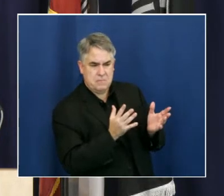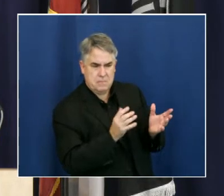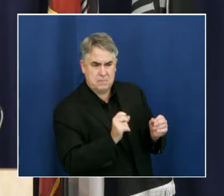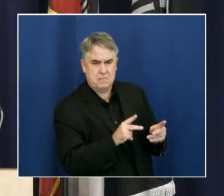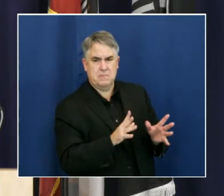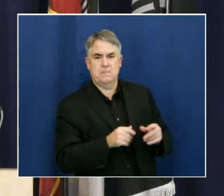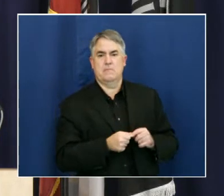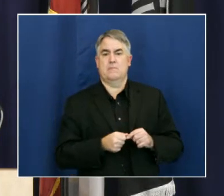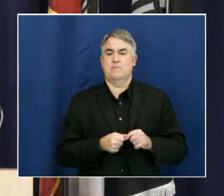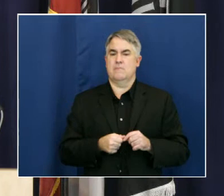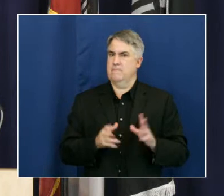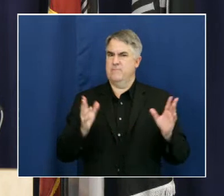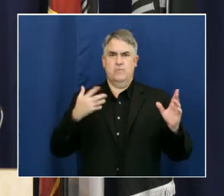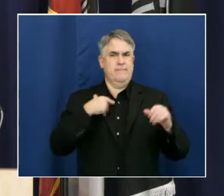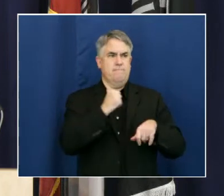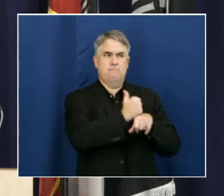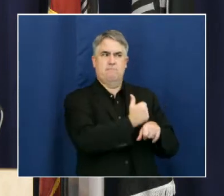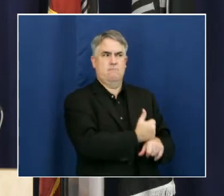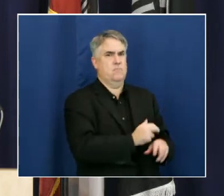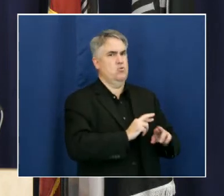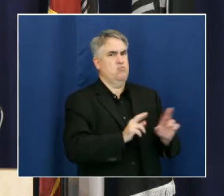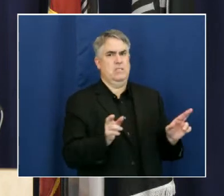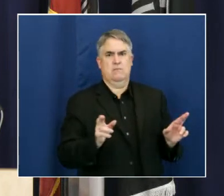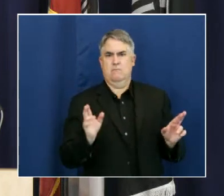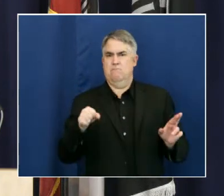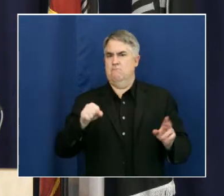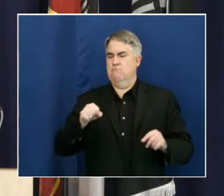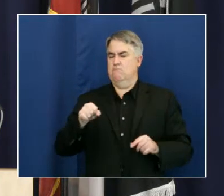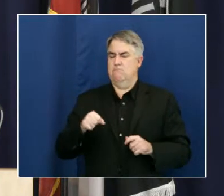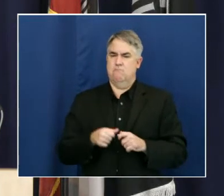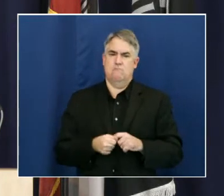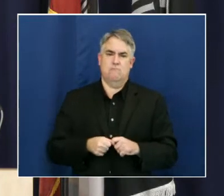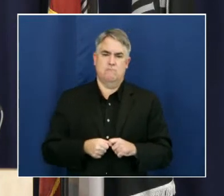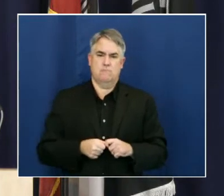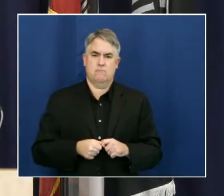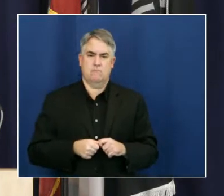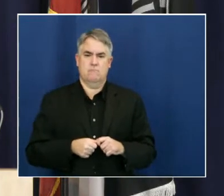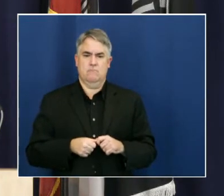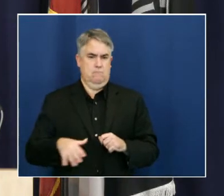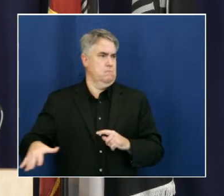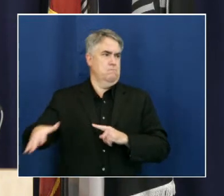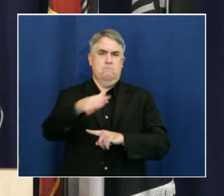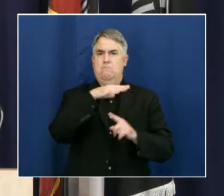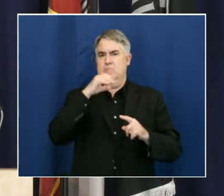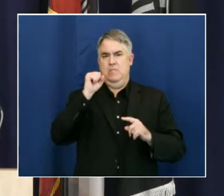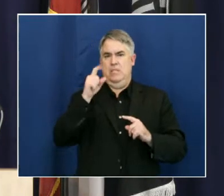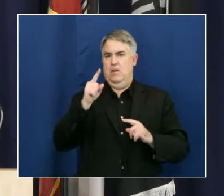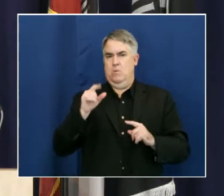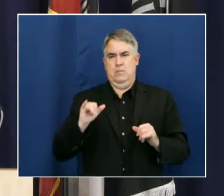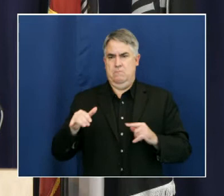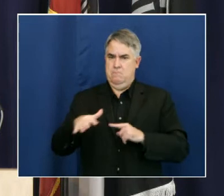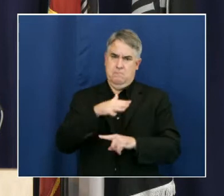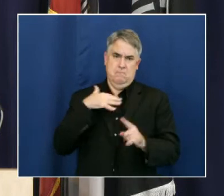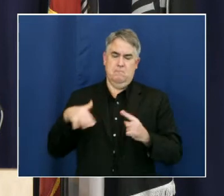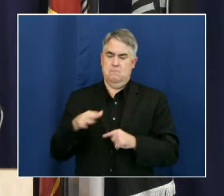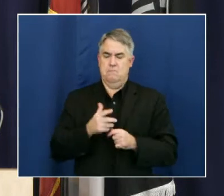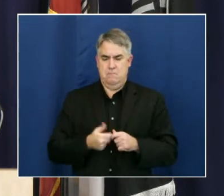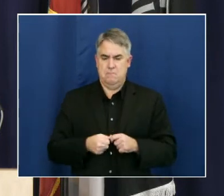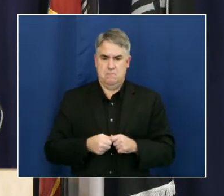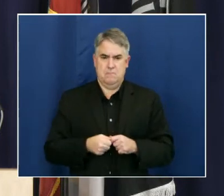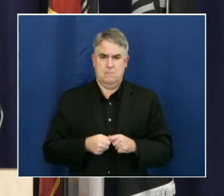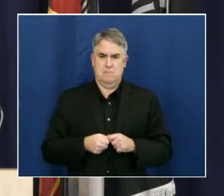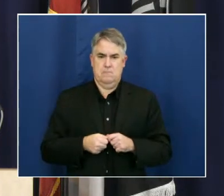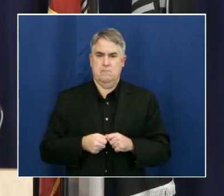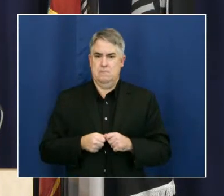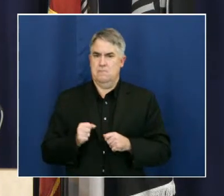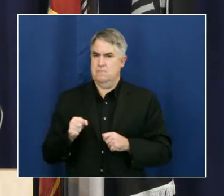policies and procedures in place at all county locations where we give immunizations. And again, the ones that are being used there are the standard ones